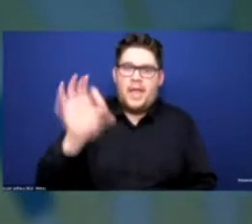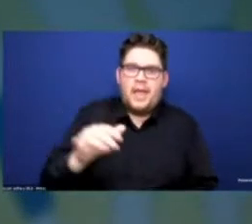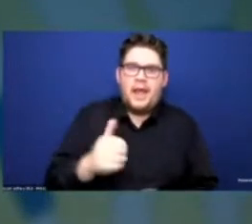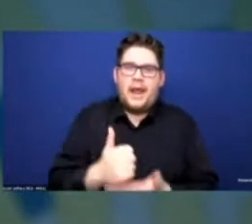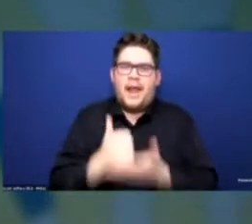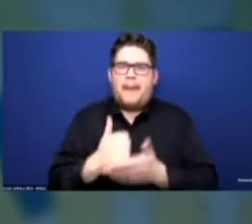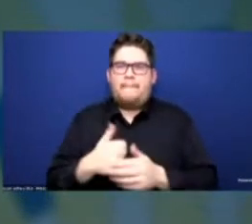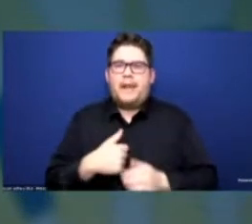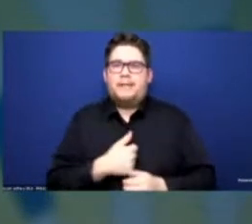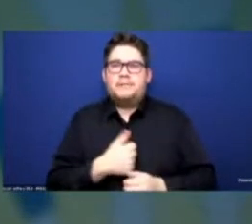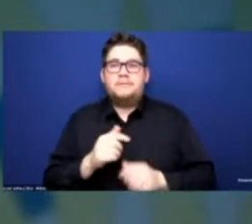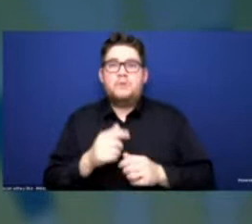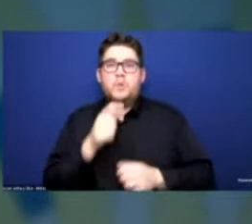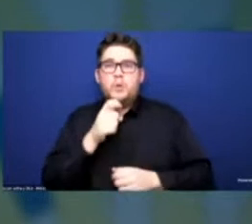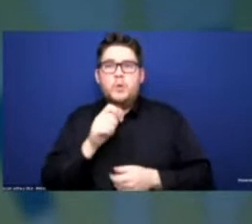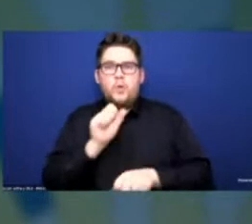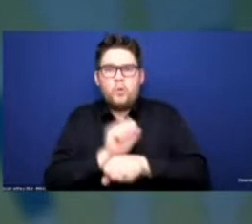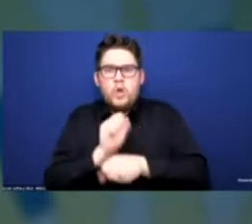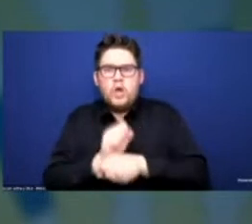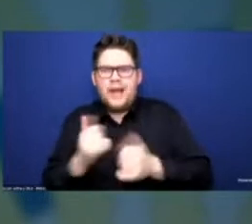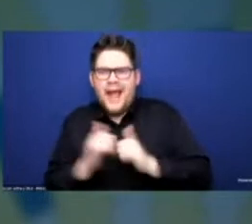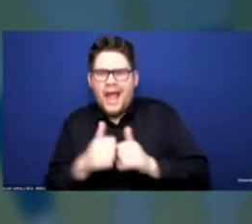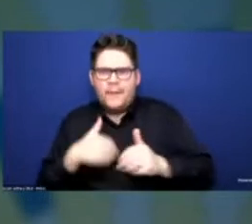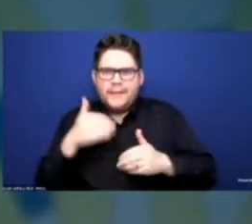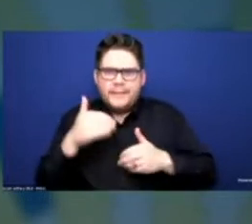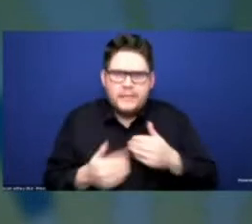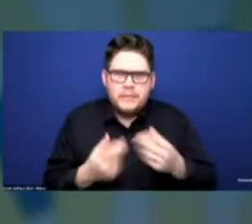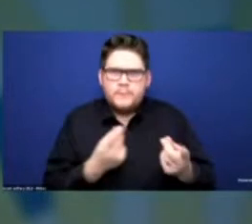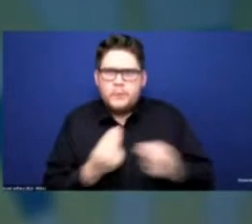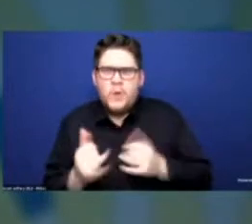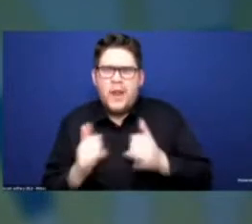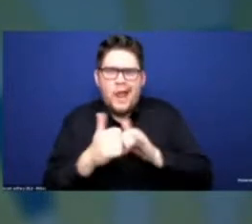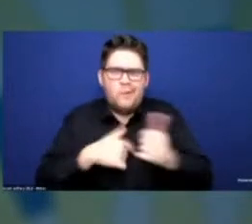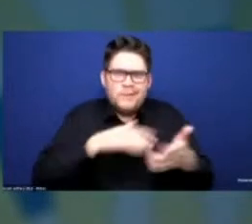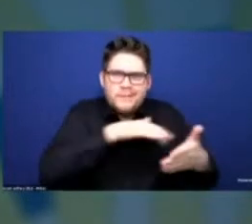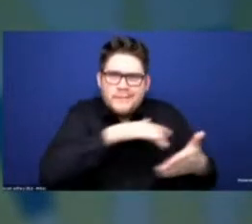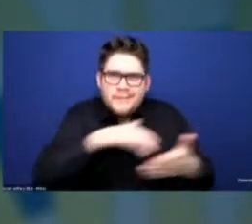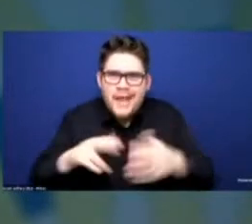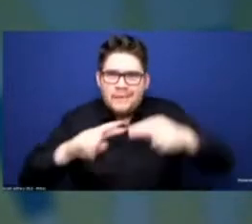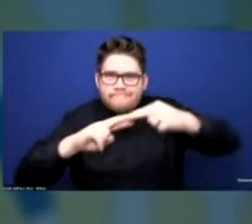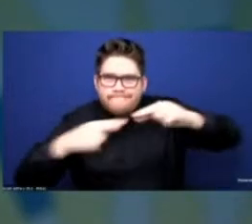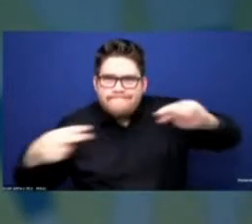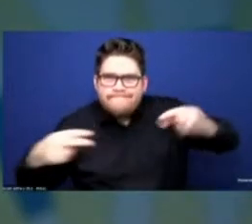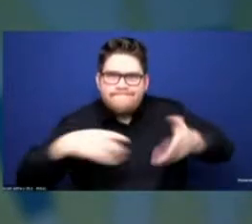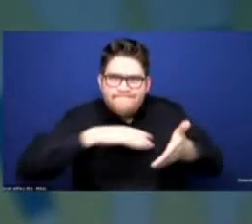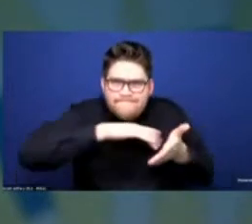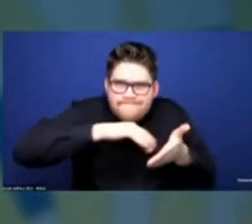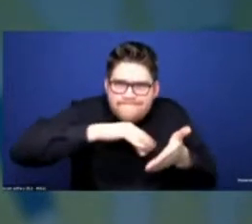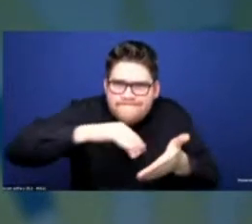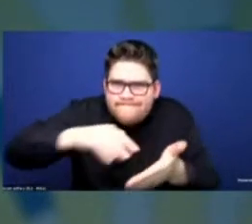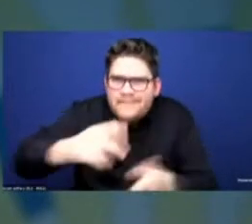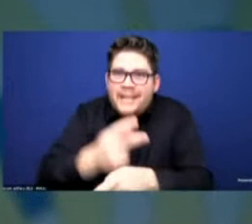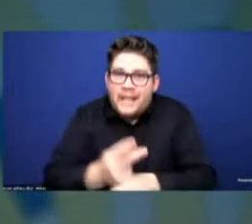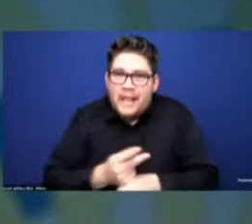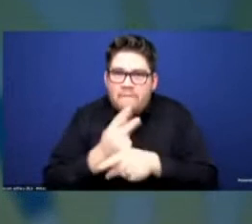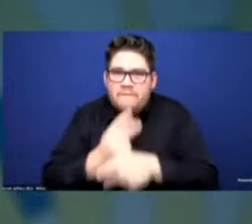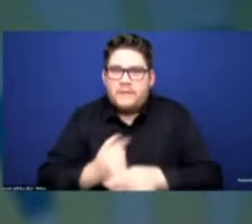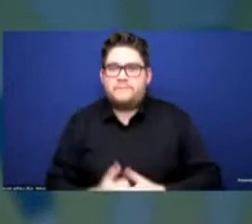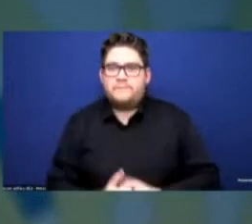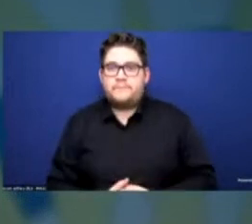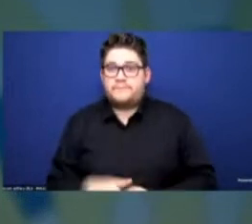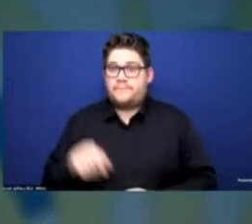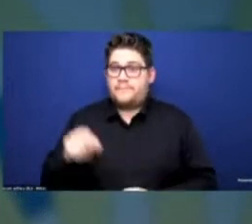？And what will show up is this type of information in our weekly surveillance summary that's posted on the